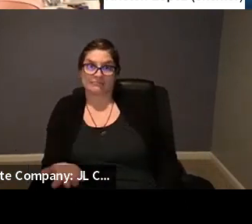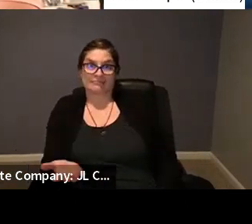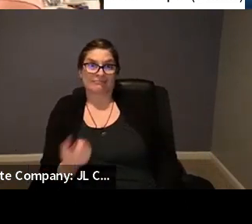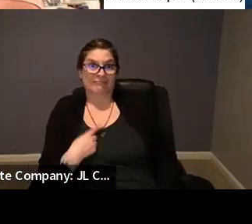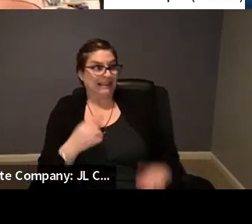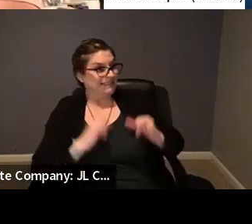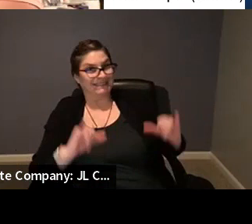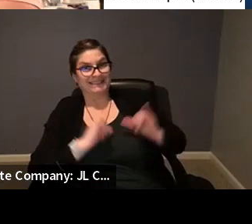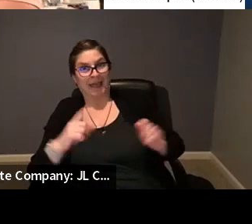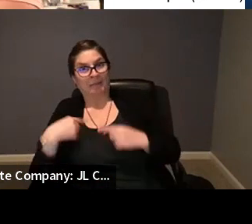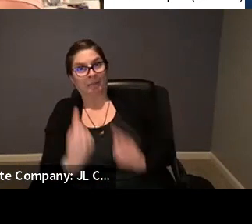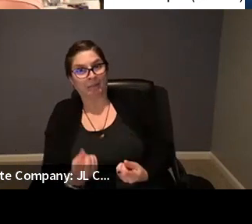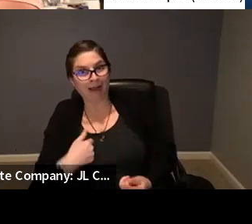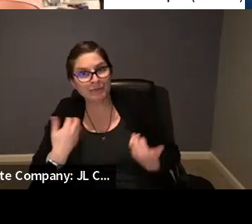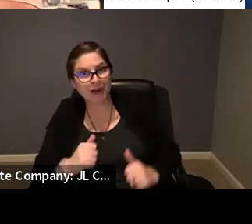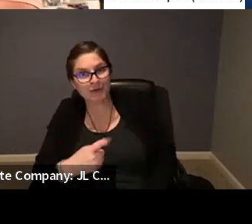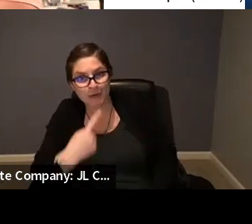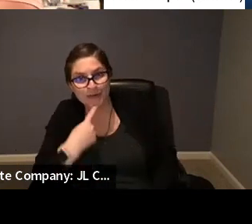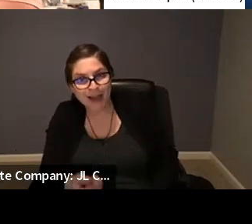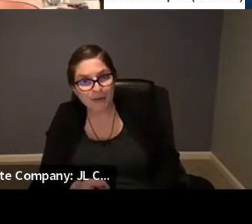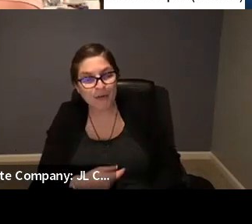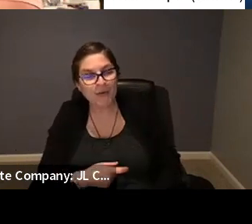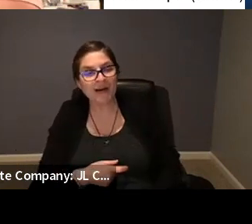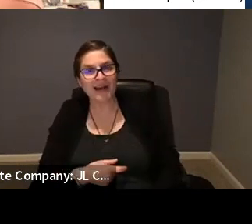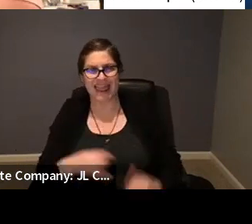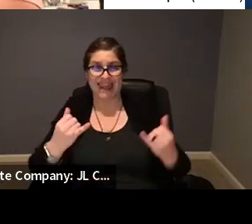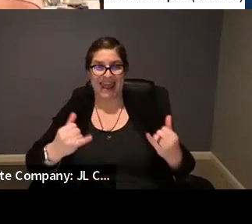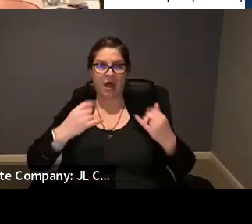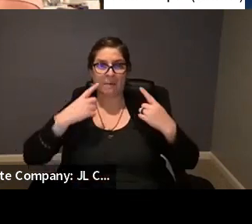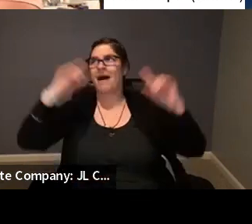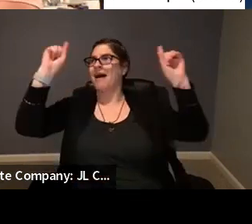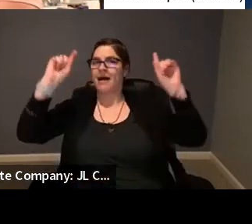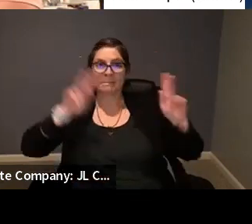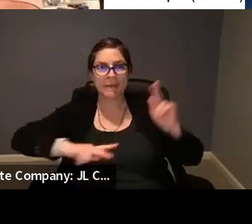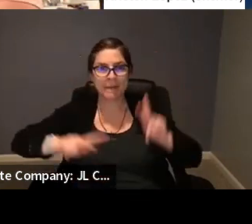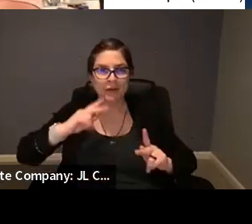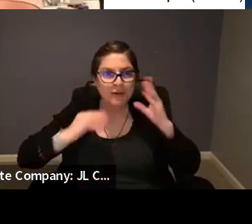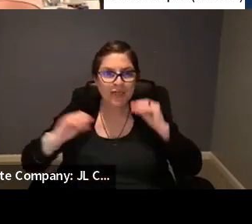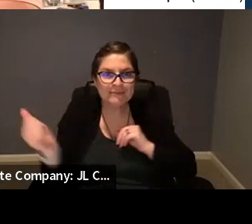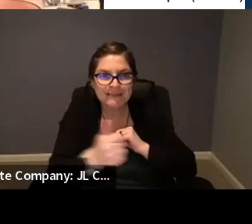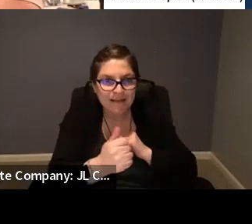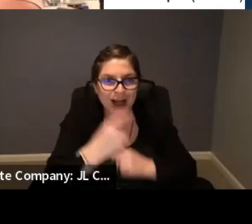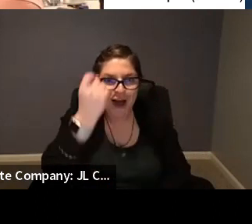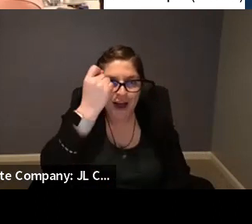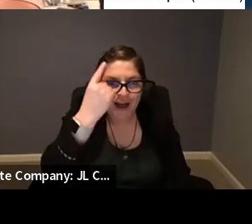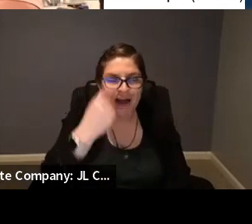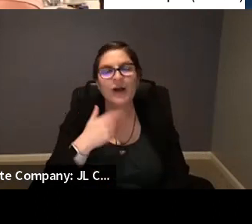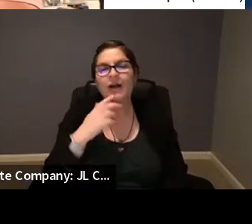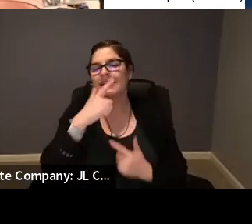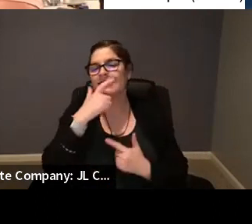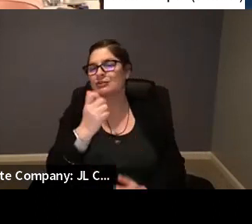telling you, you know, for all this time, and now everybody's experiencing it. So it'll be interesting to see over the